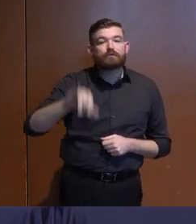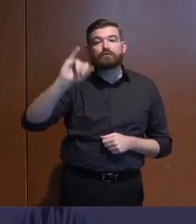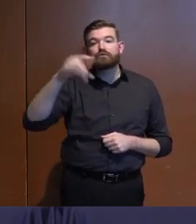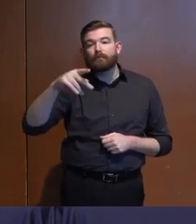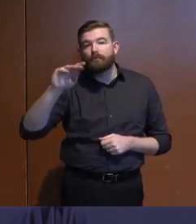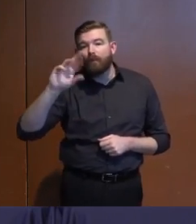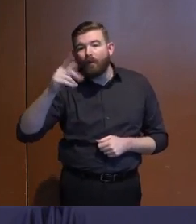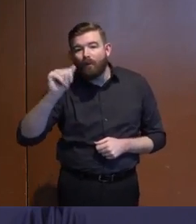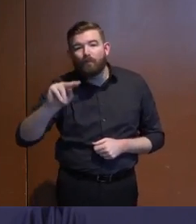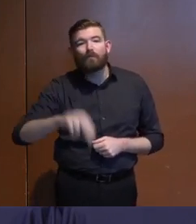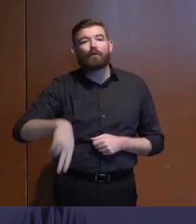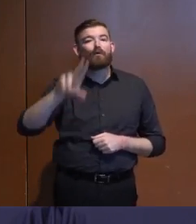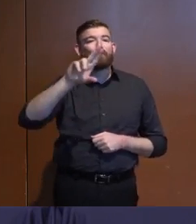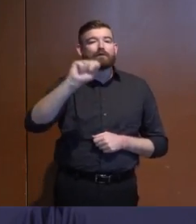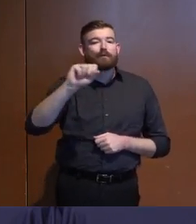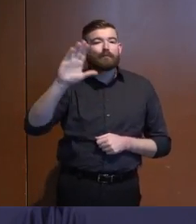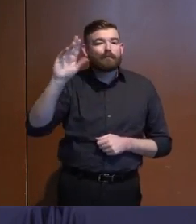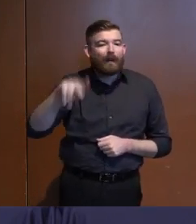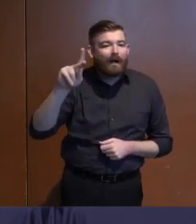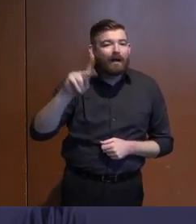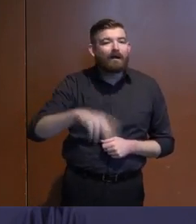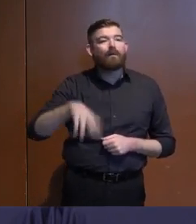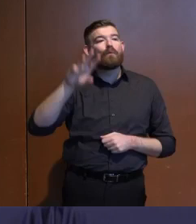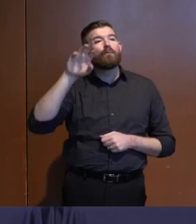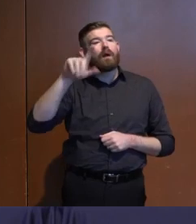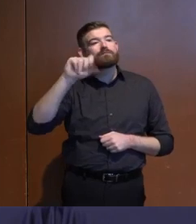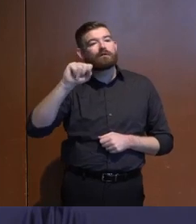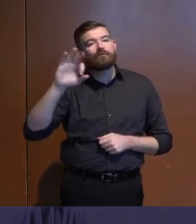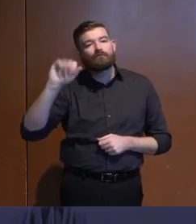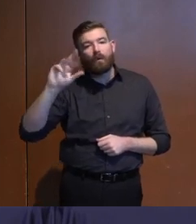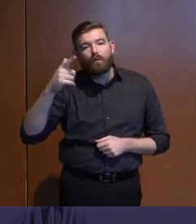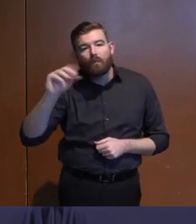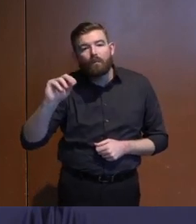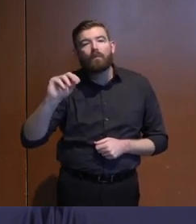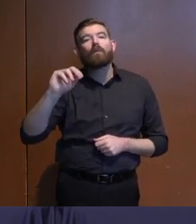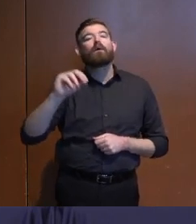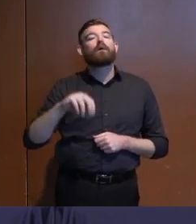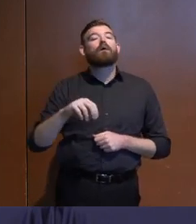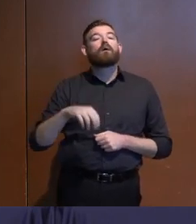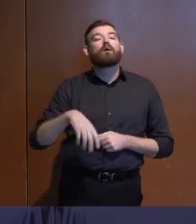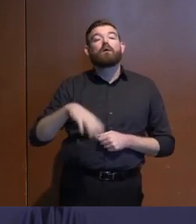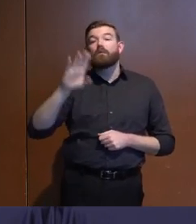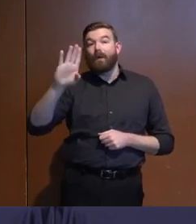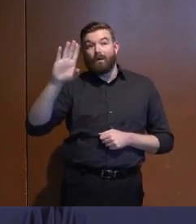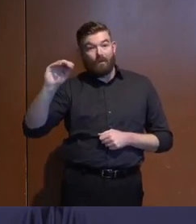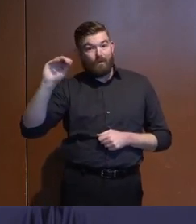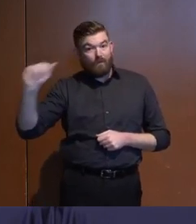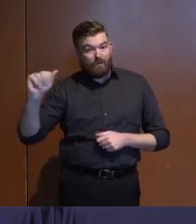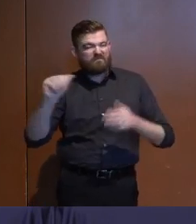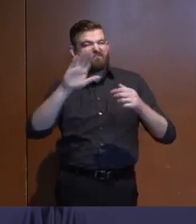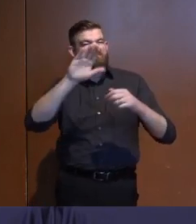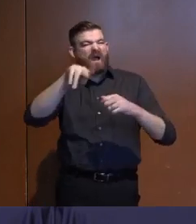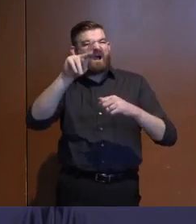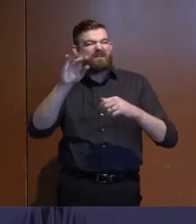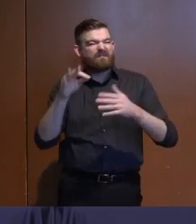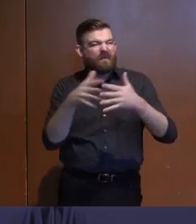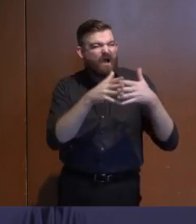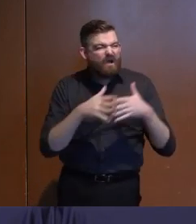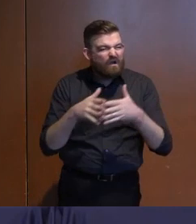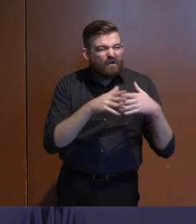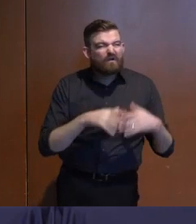Fargo, and I am proud to also note for the first time Bank of America, as well as many of our state chartered